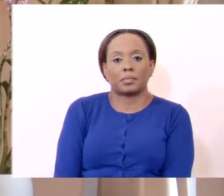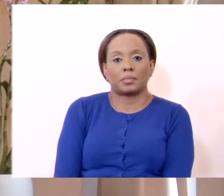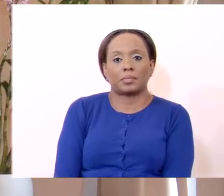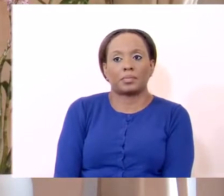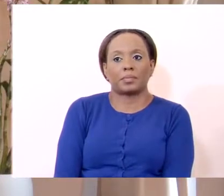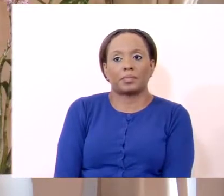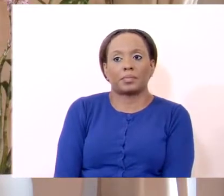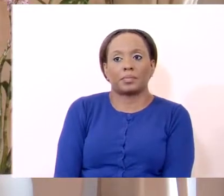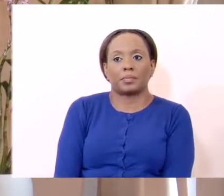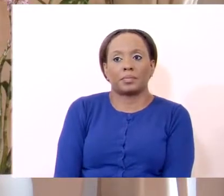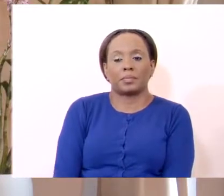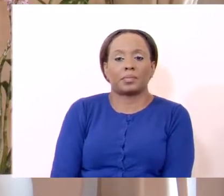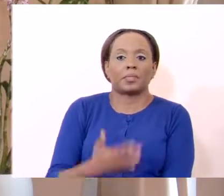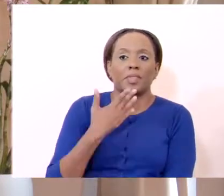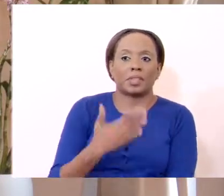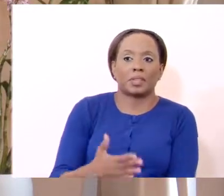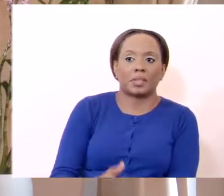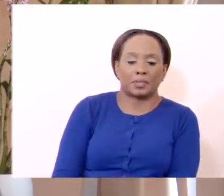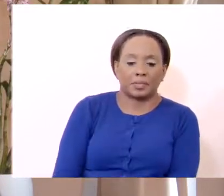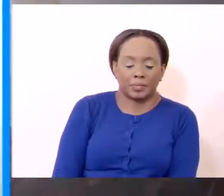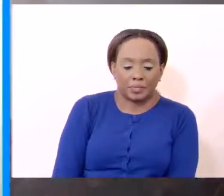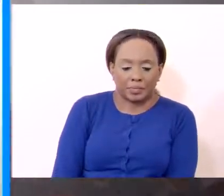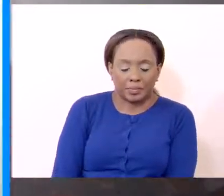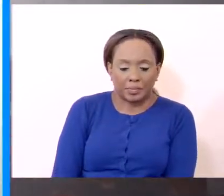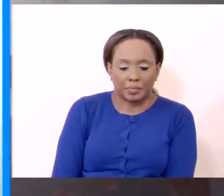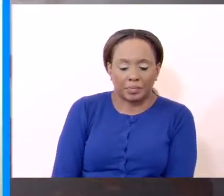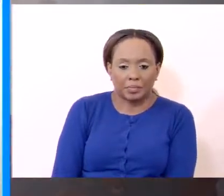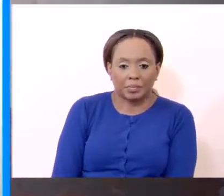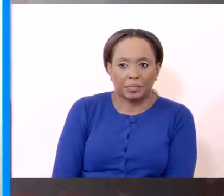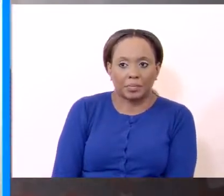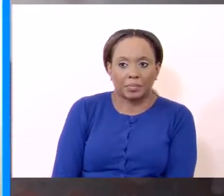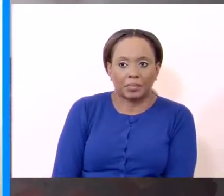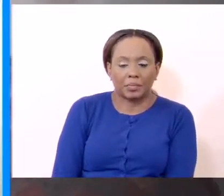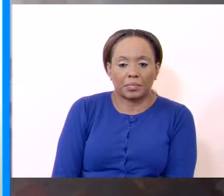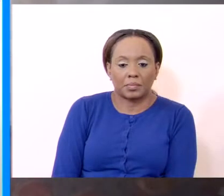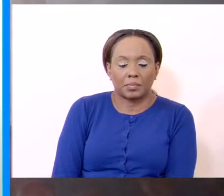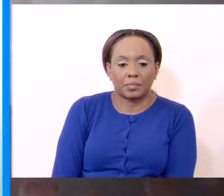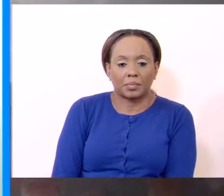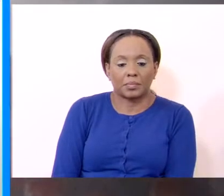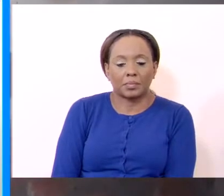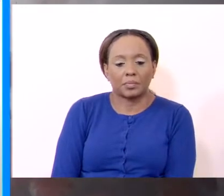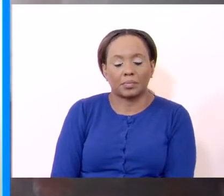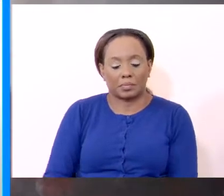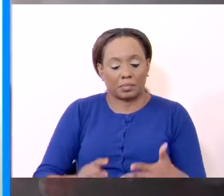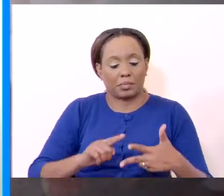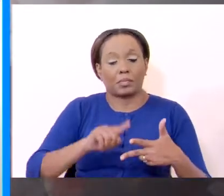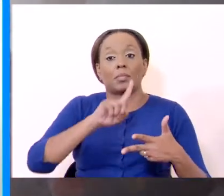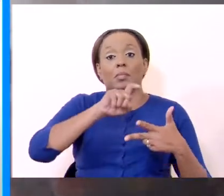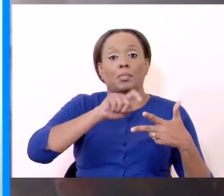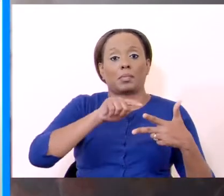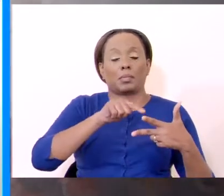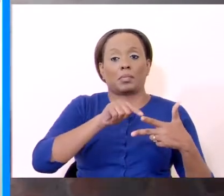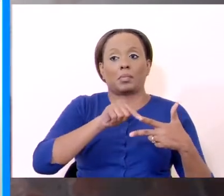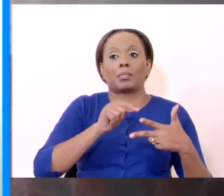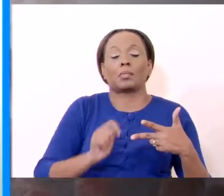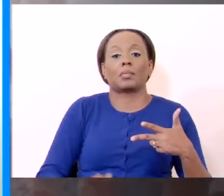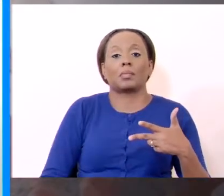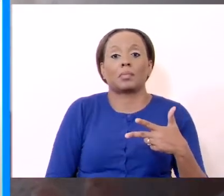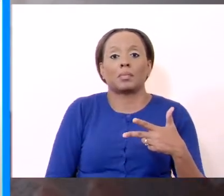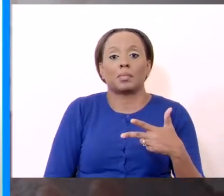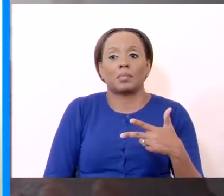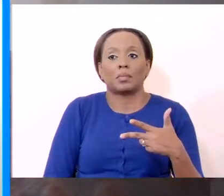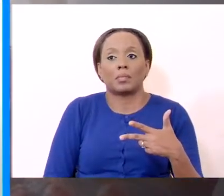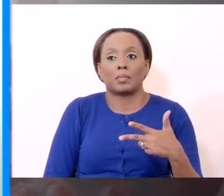This question is for Dr. Cave now. we're getting reports that there